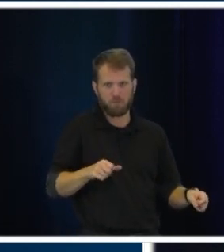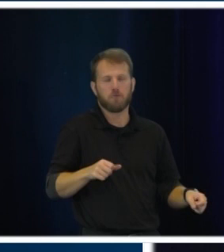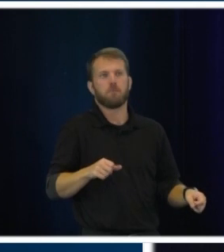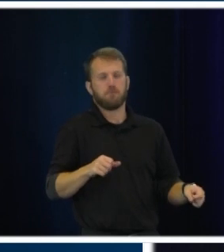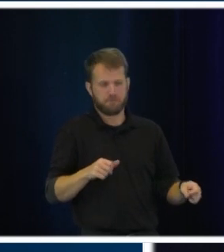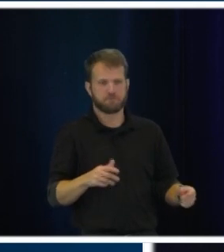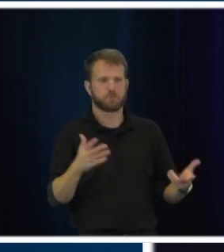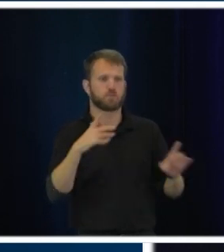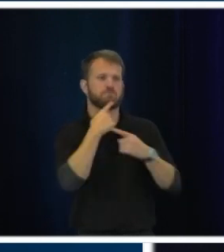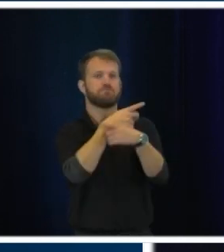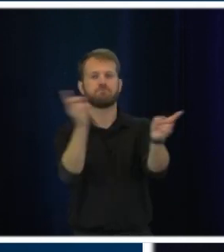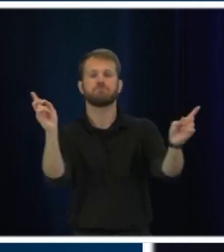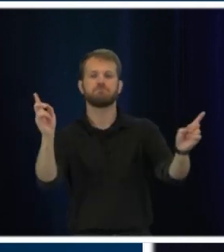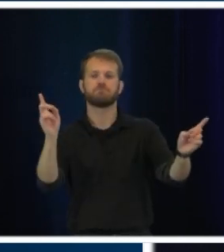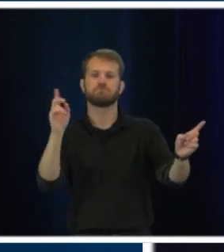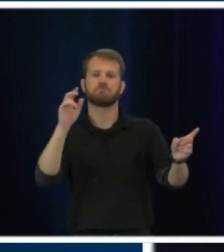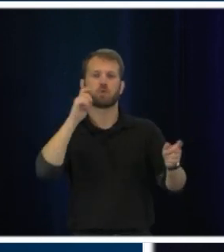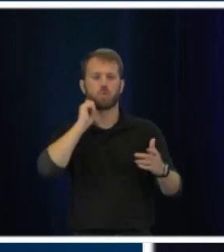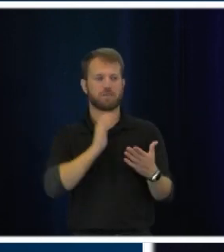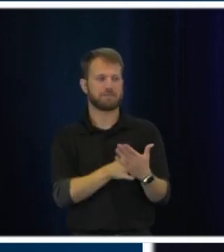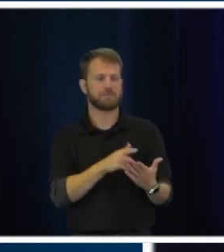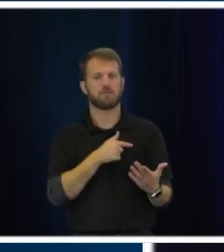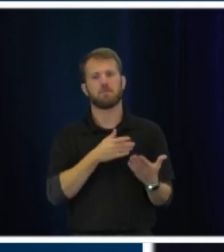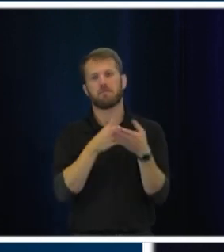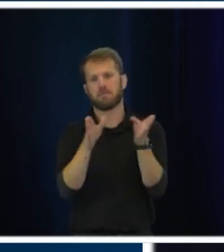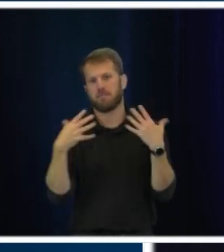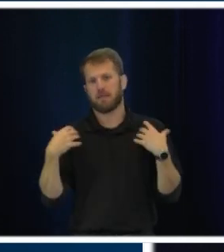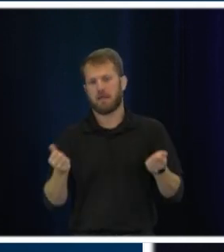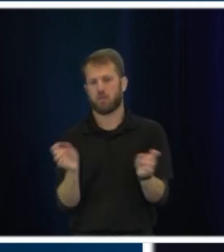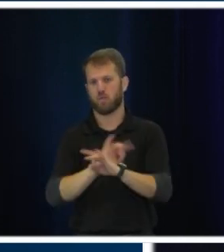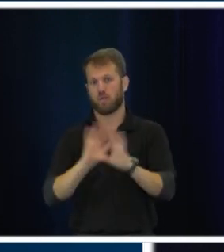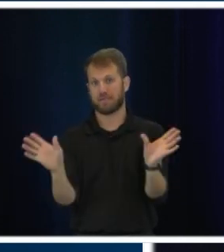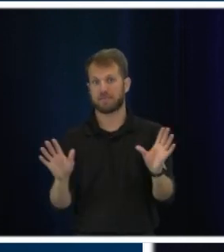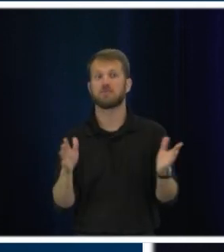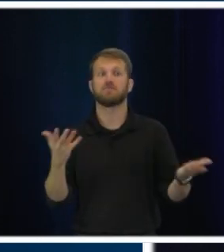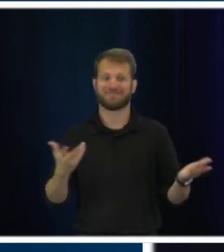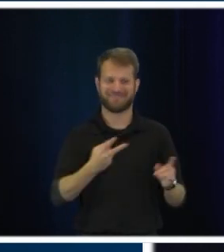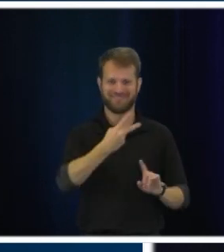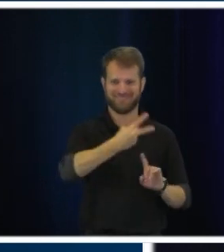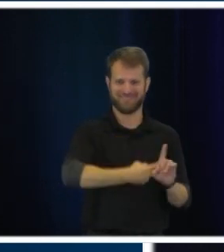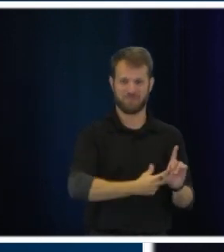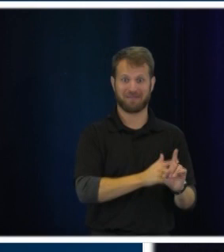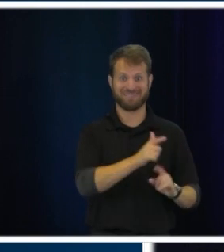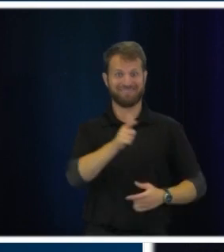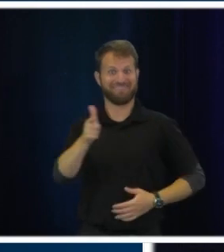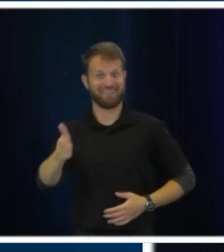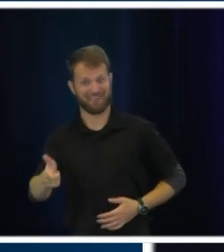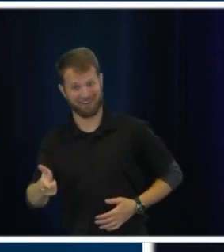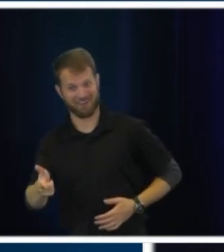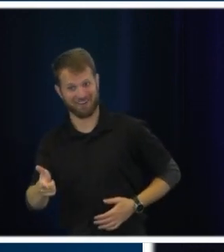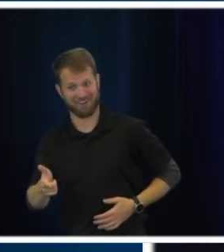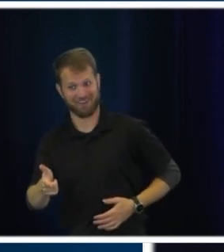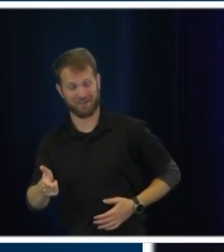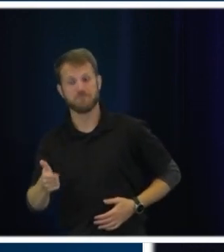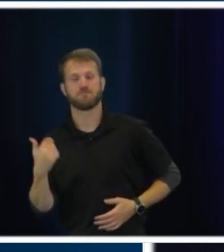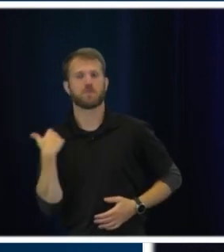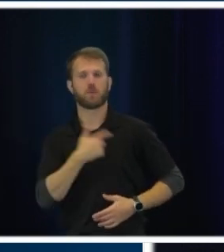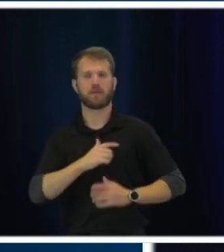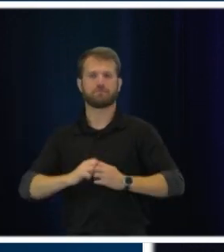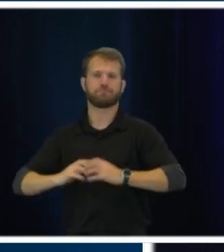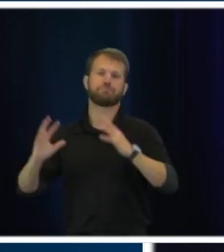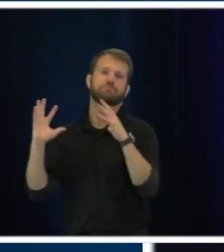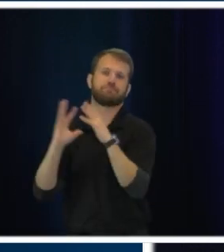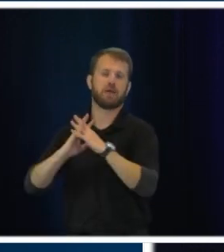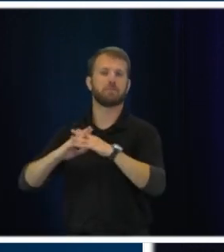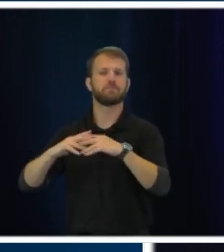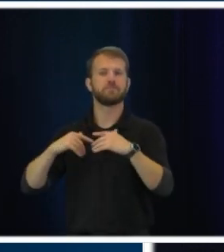racism a public health crisis, and as a result of that, about 2 months after that declaration, we opened and started the Center for Public